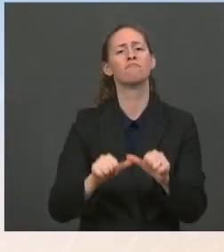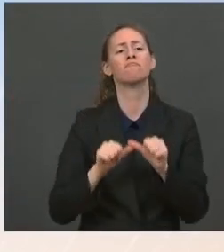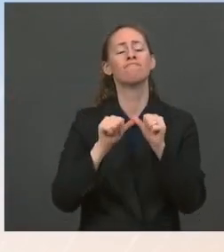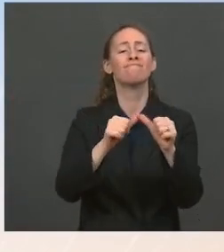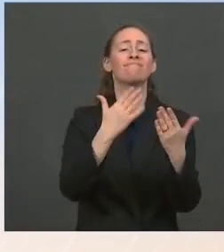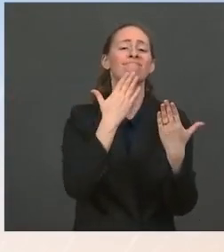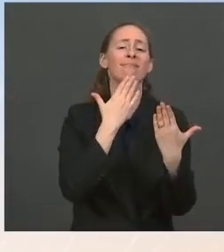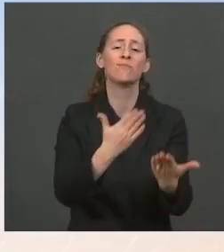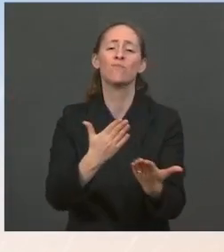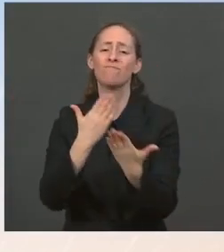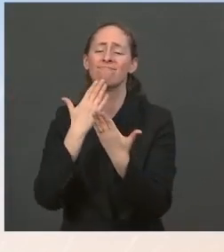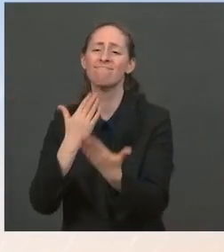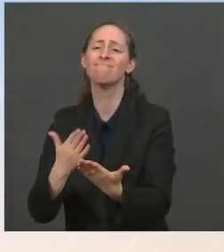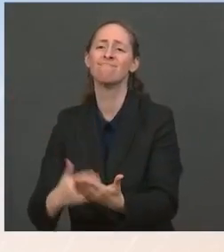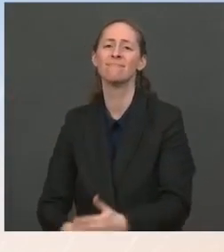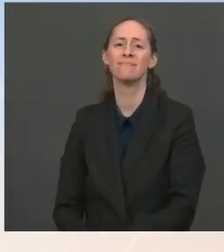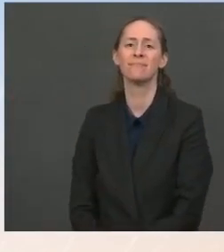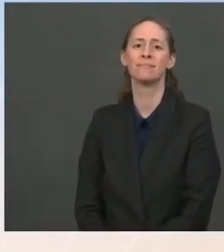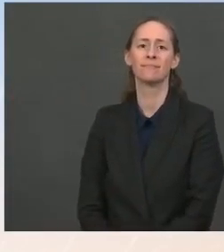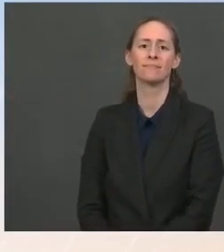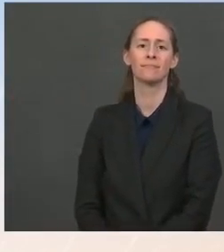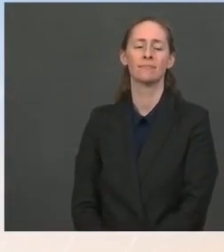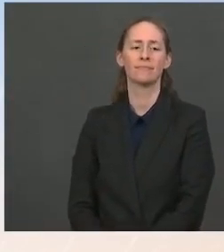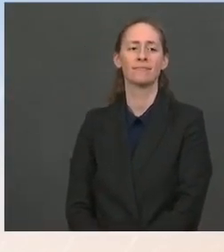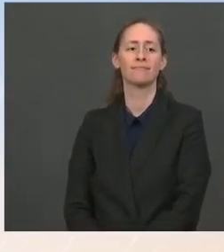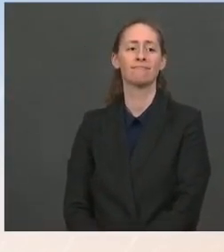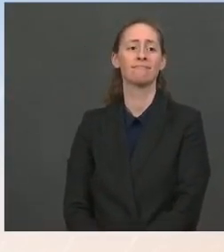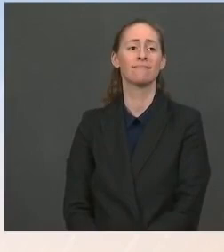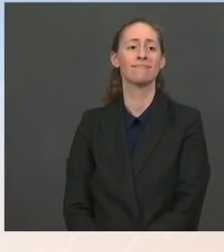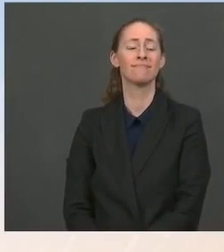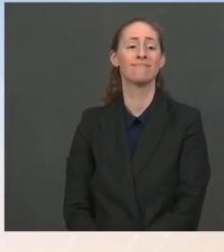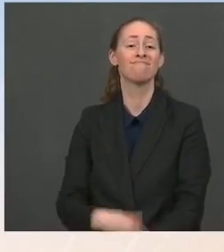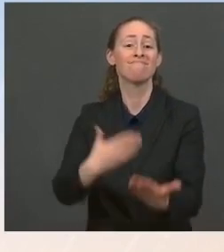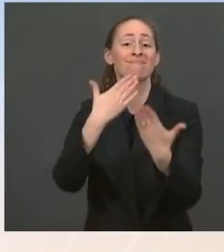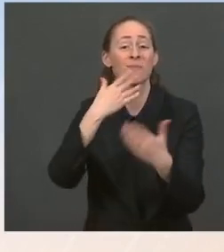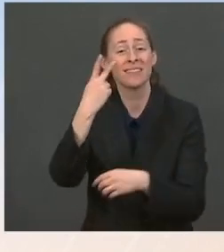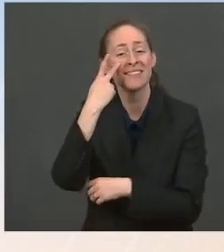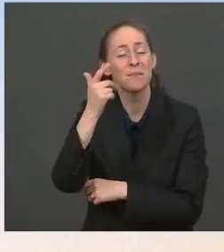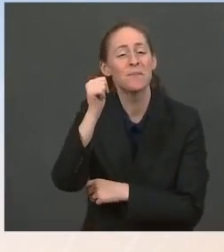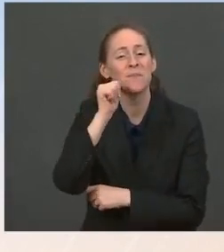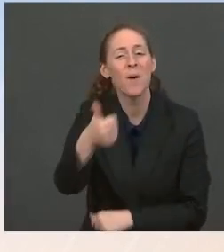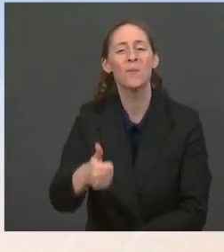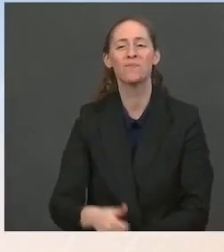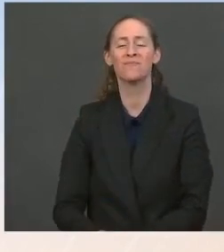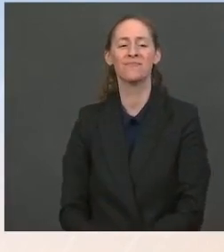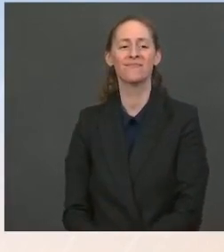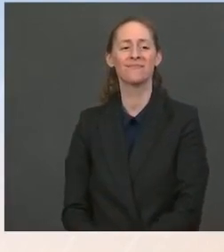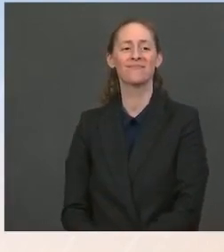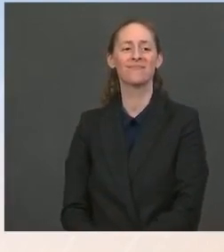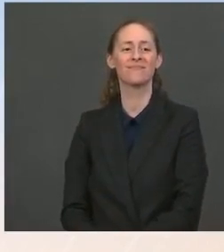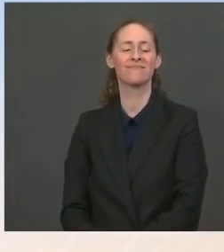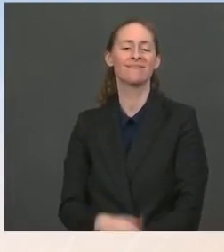Thank you. No problem. Thanks, guys. See you tomorrow. Thanks, Peter.